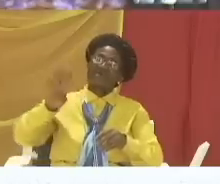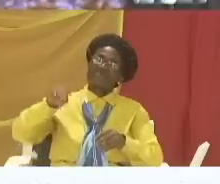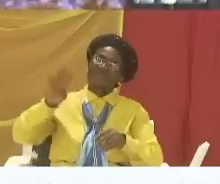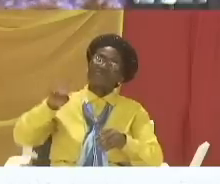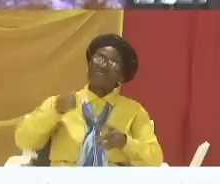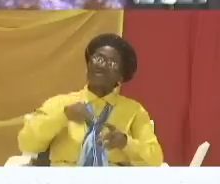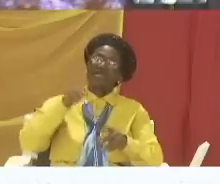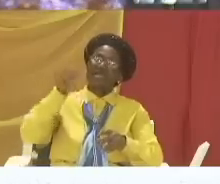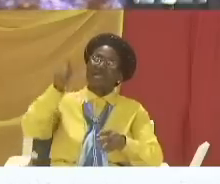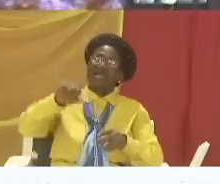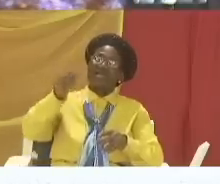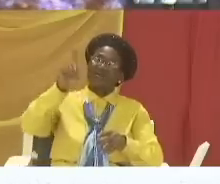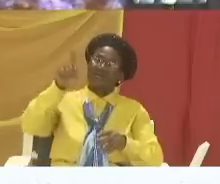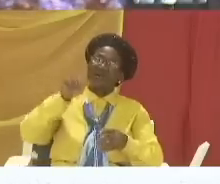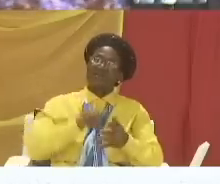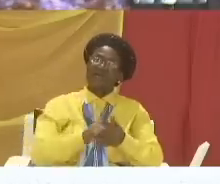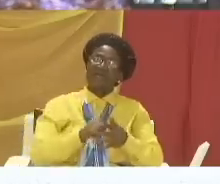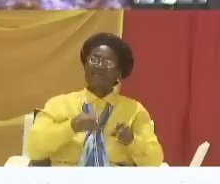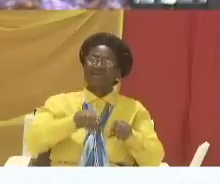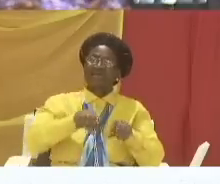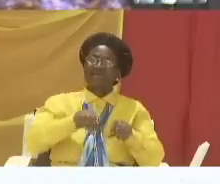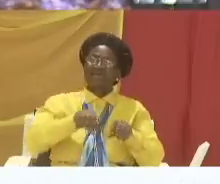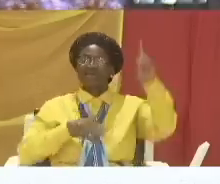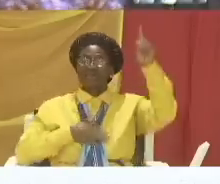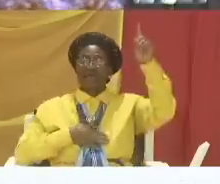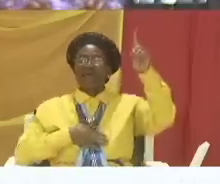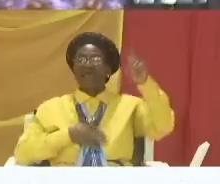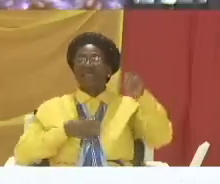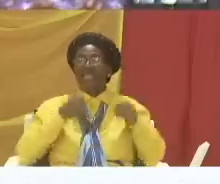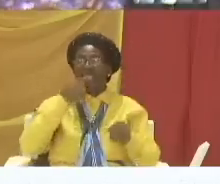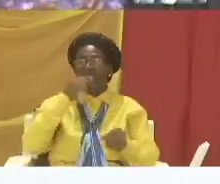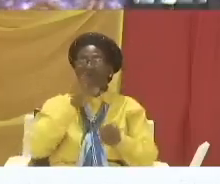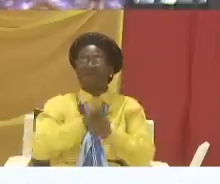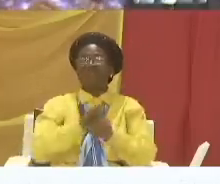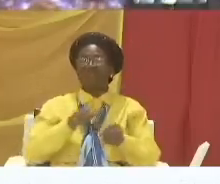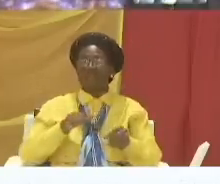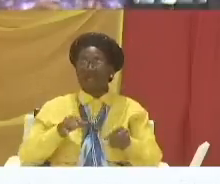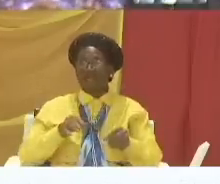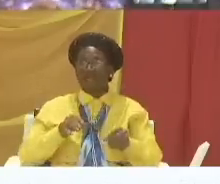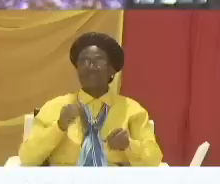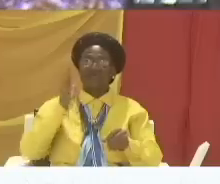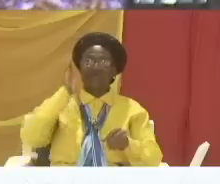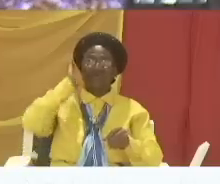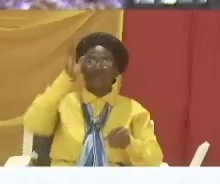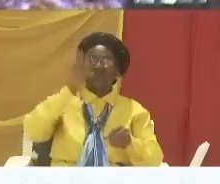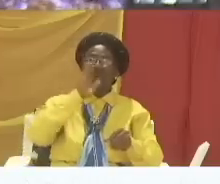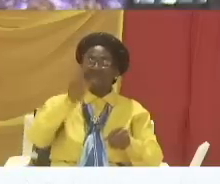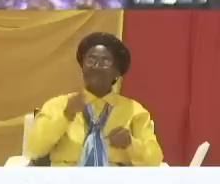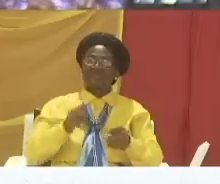anyone that breaks my covenant shall be cut off.